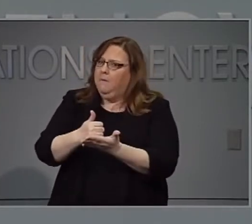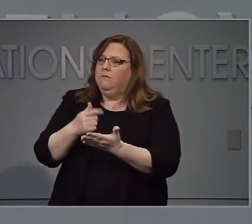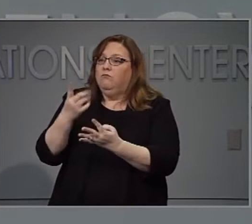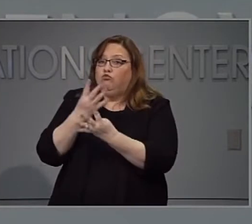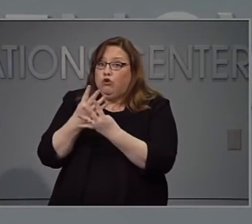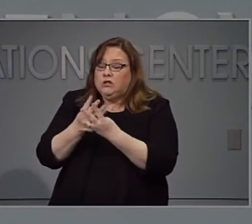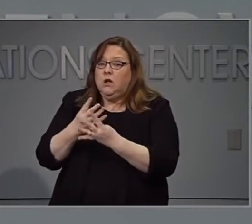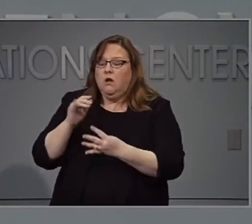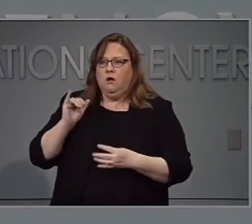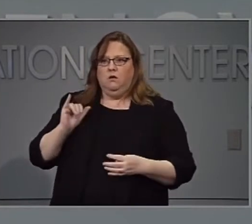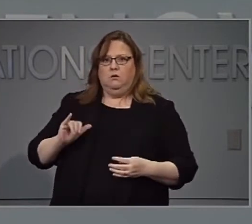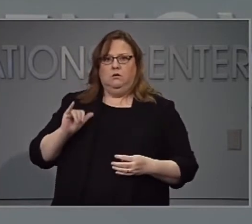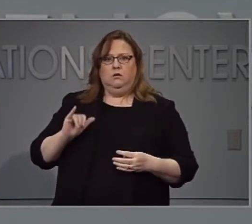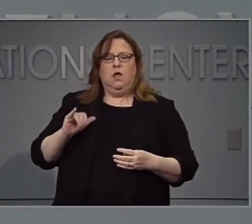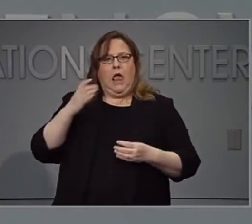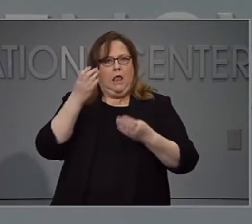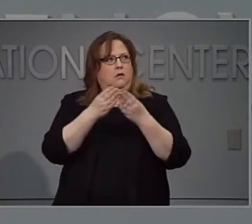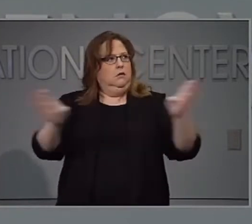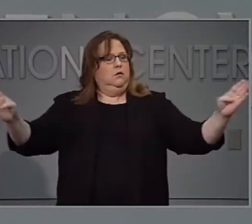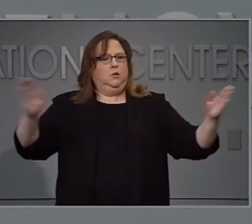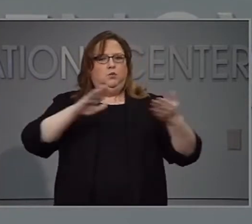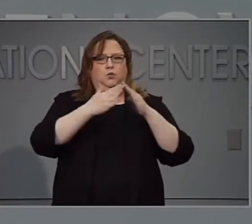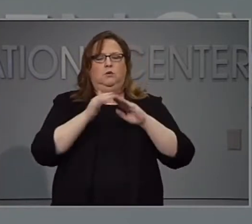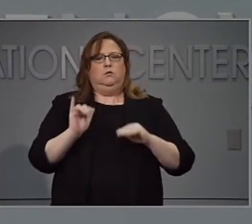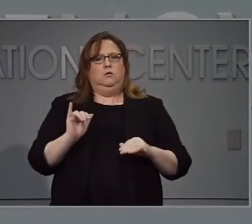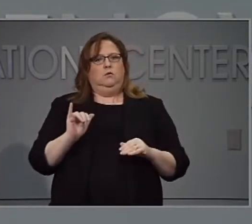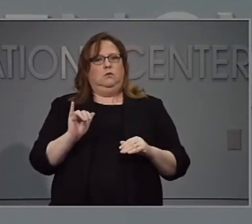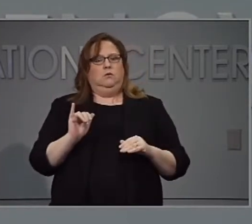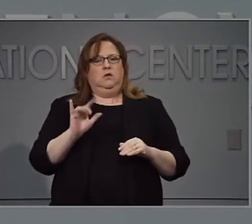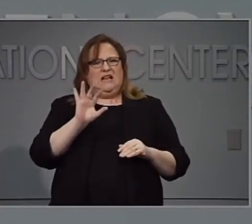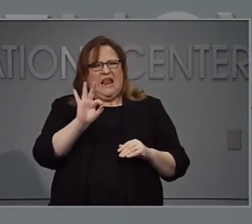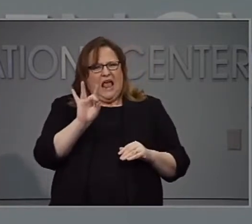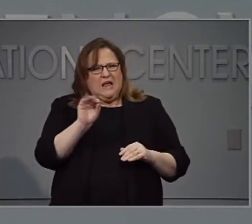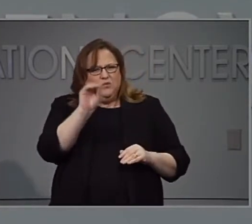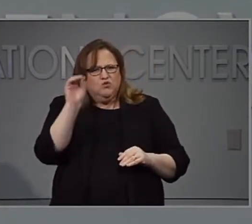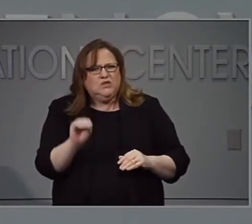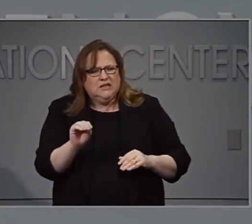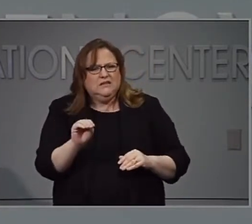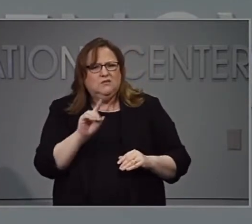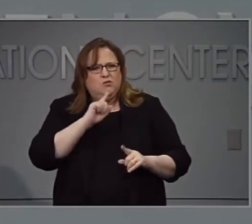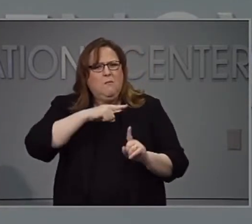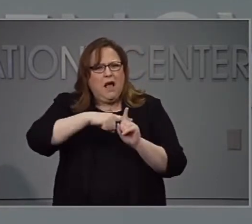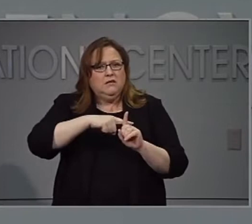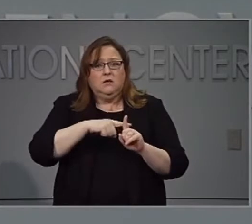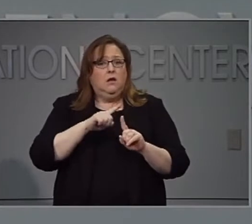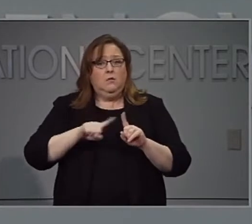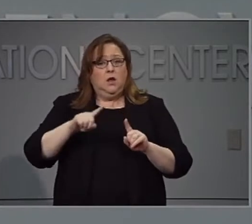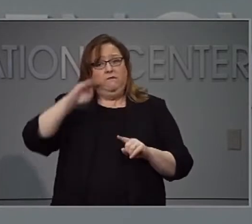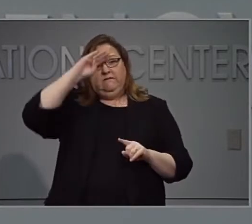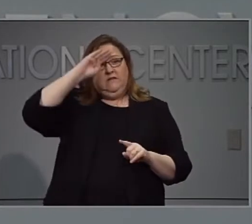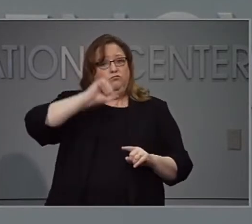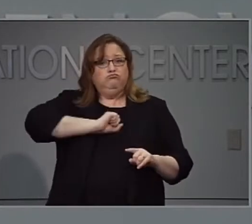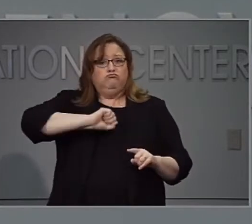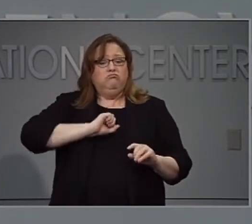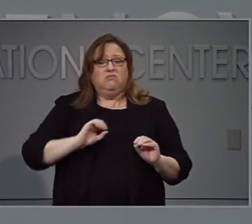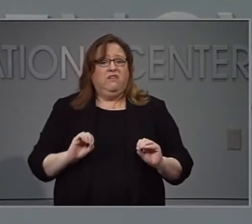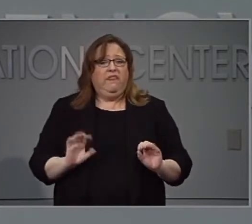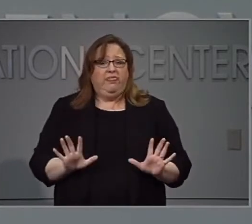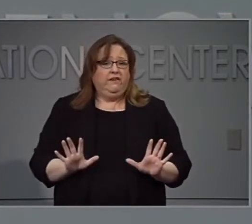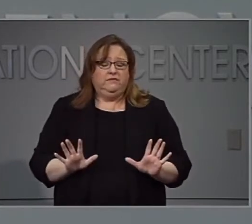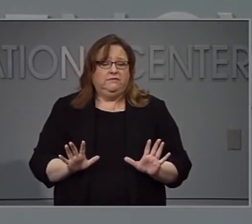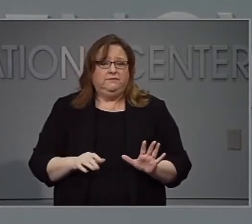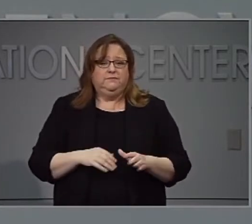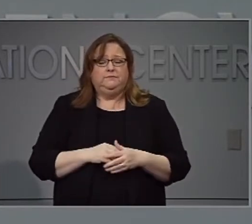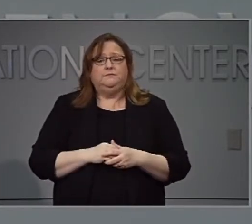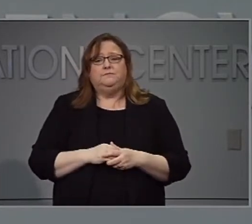community. Additional medical and security personnel are being dispatched to the Noose Correctional Facility to bolster the men